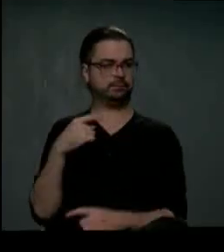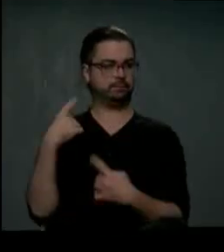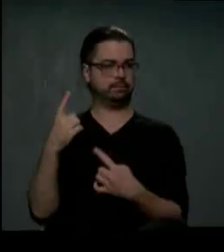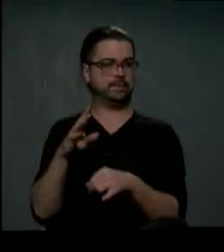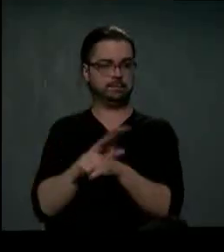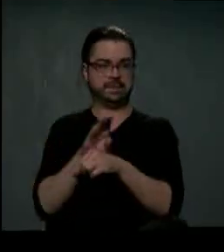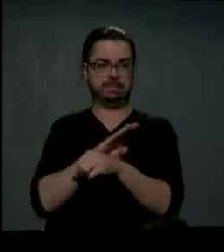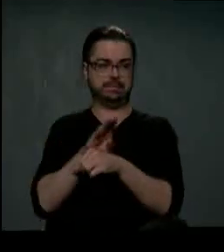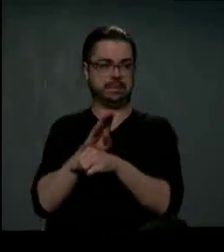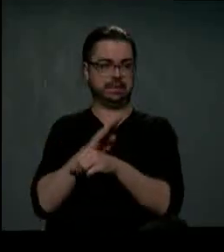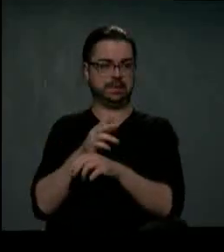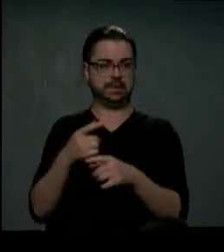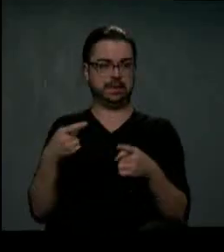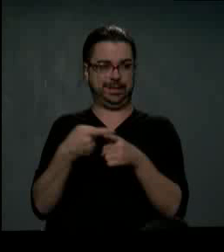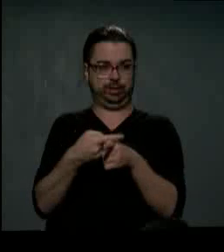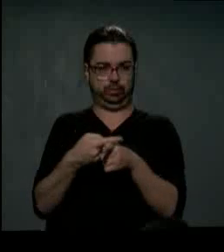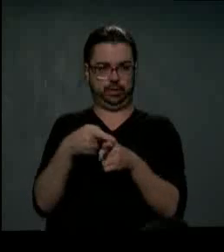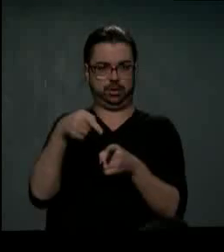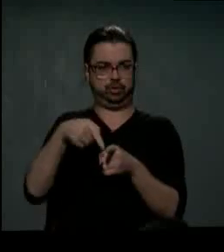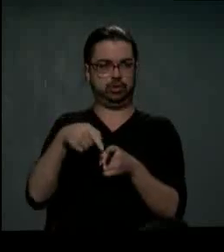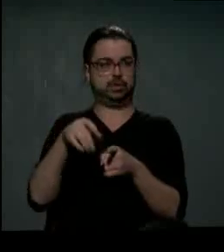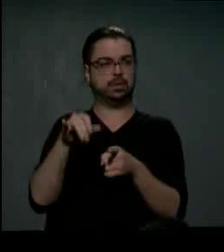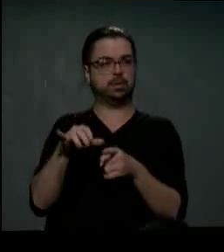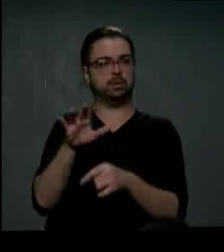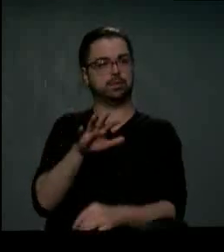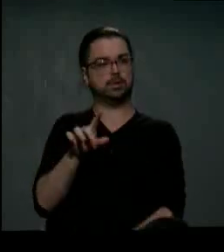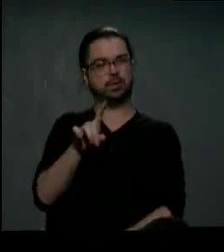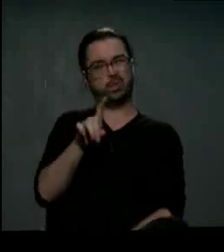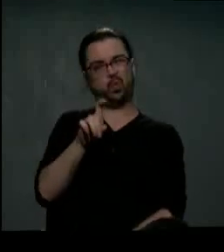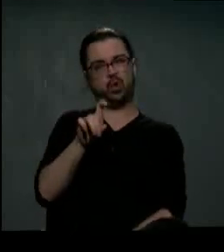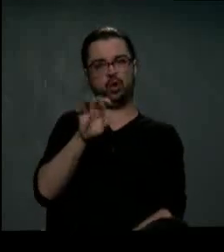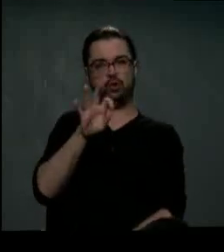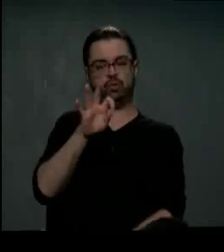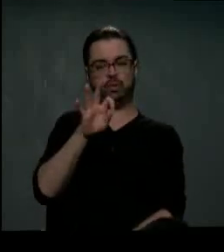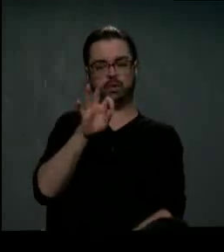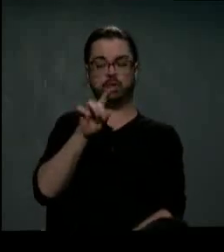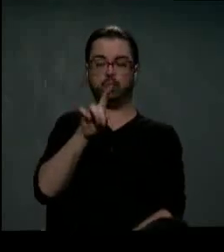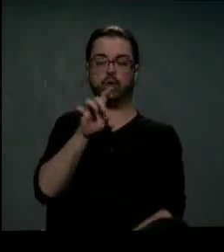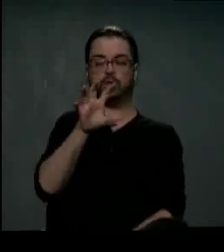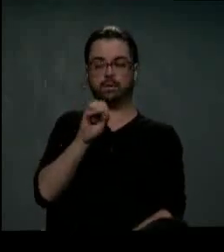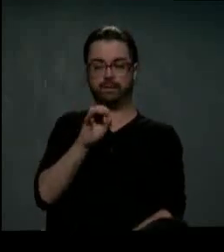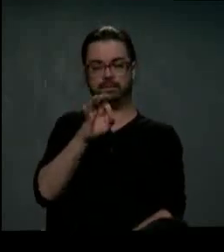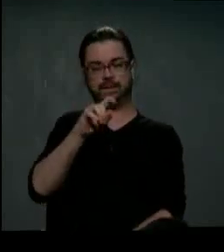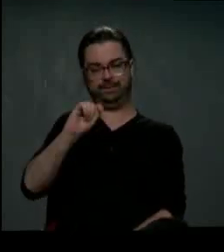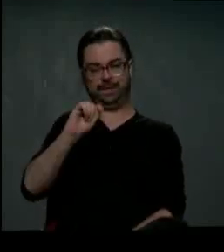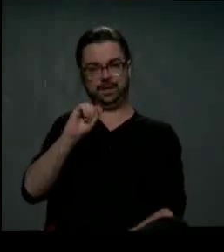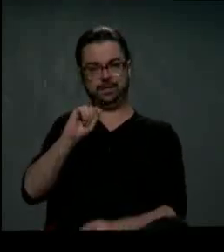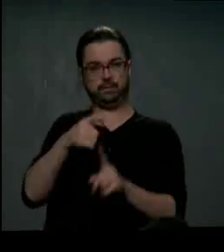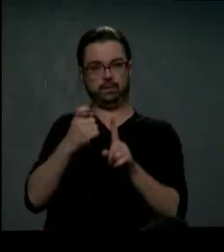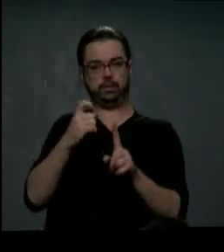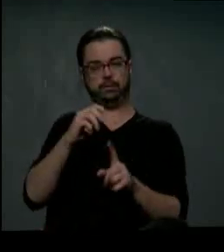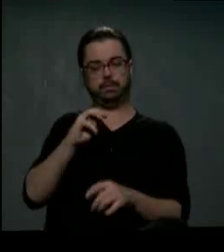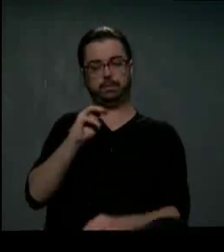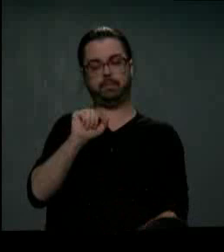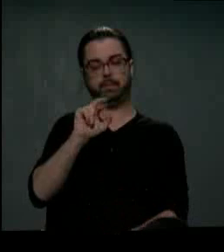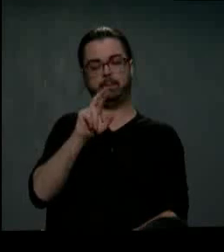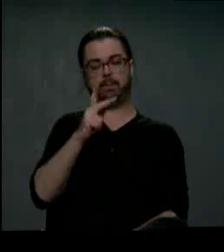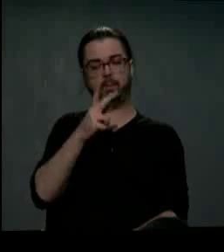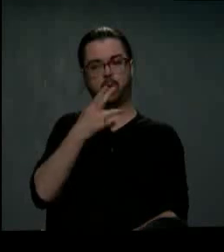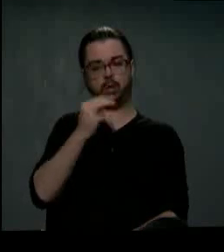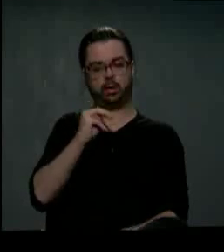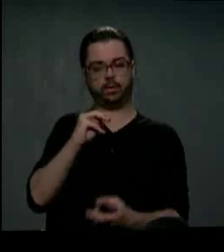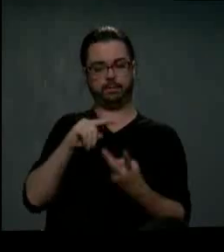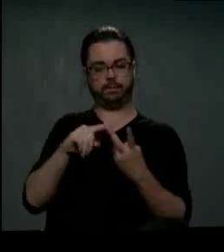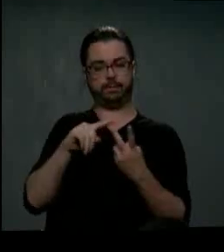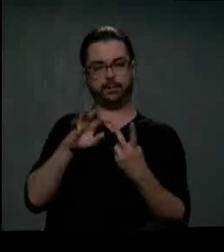busy intersection here. It's about 150 feet north of Markham and Fair Park, right